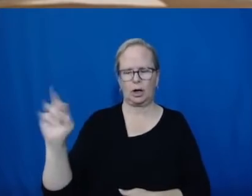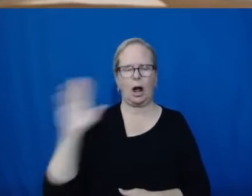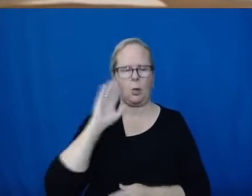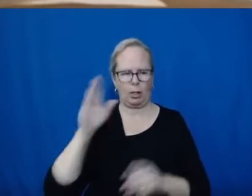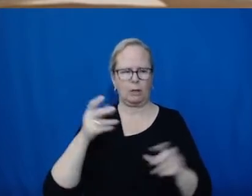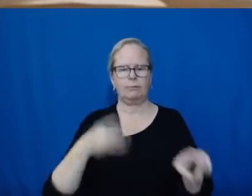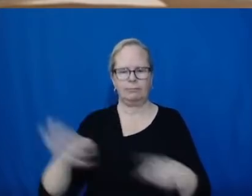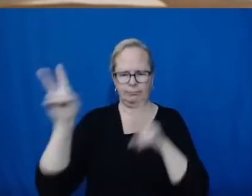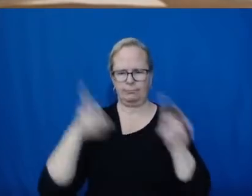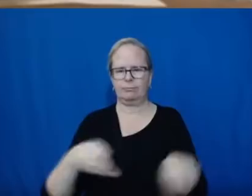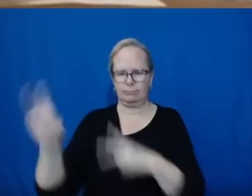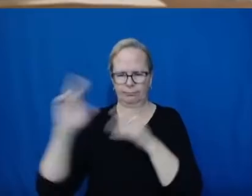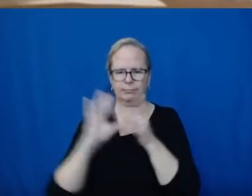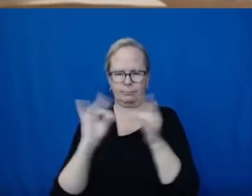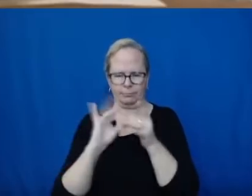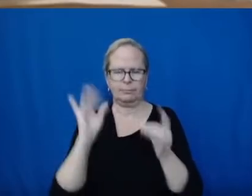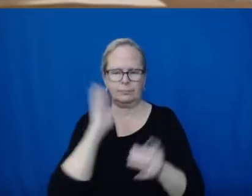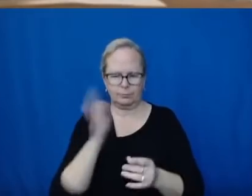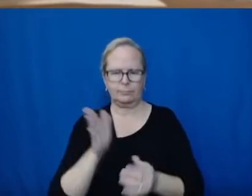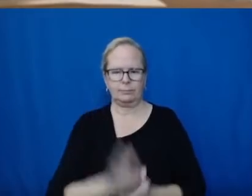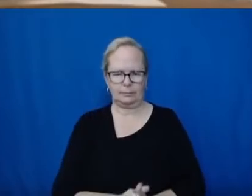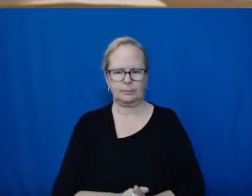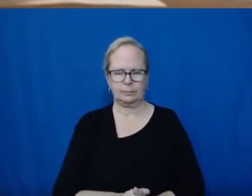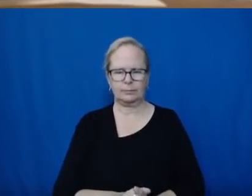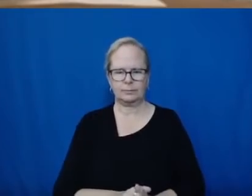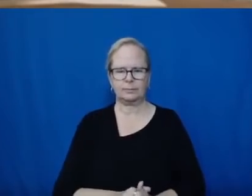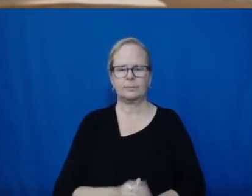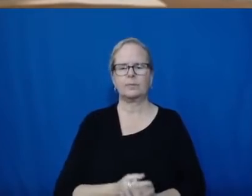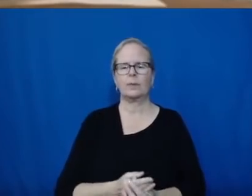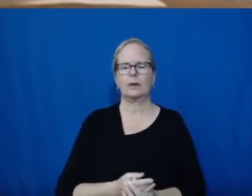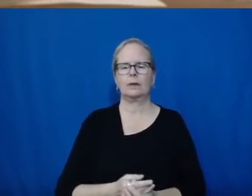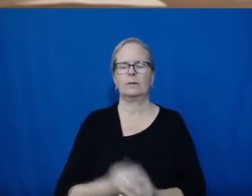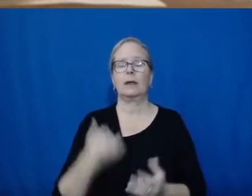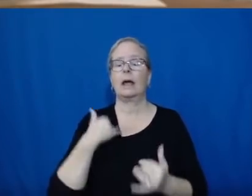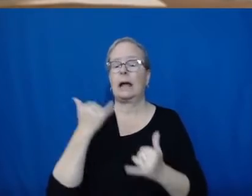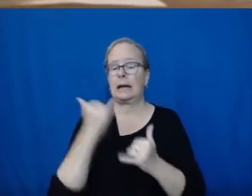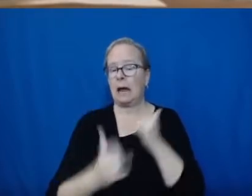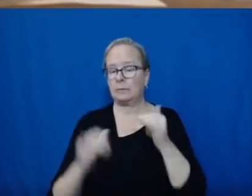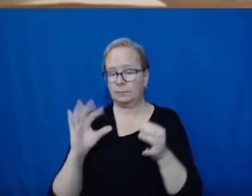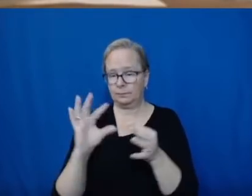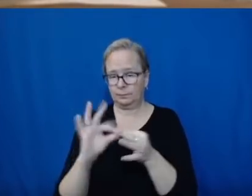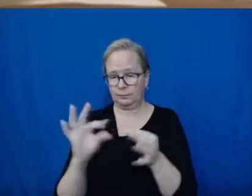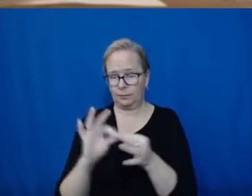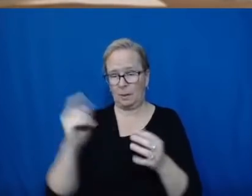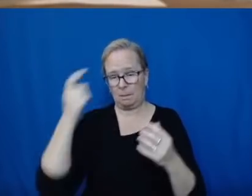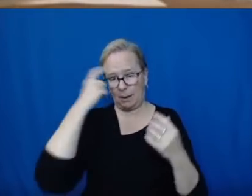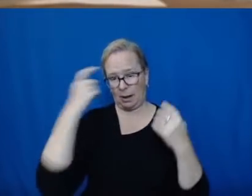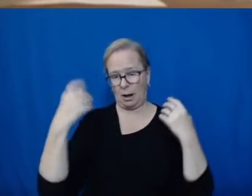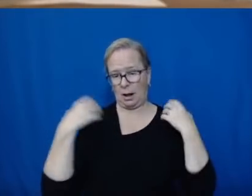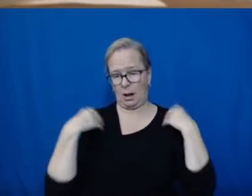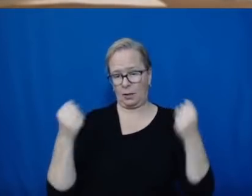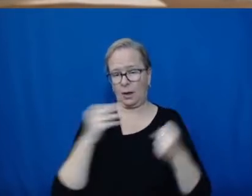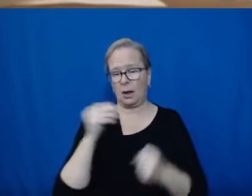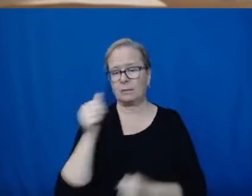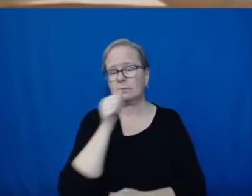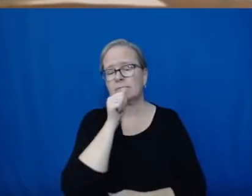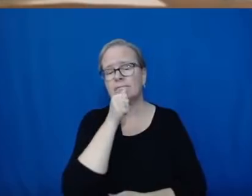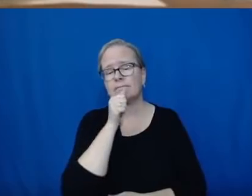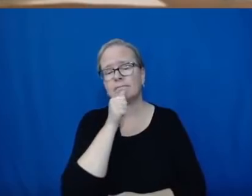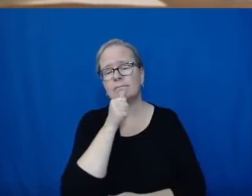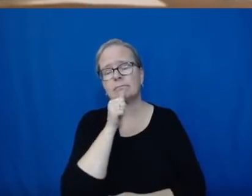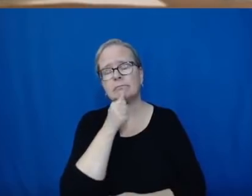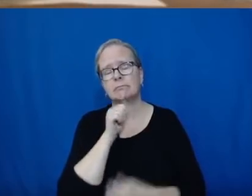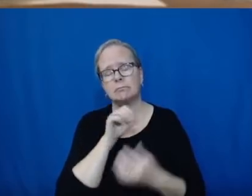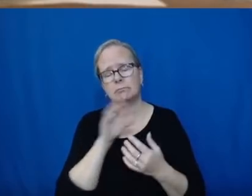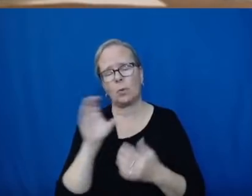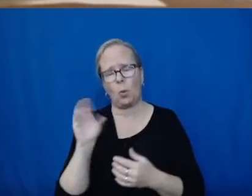Protect Our Province Alberta Twitter feed as well. The last part I wanted to share has to do with mental health and coping. We are continuing to see extremely sick patients, and